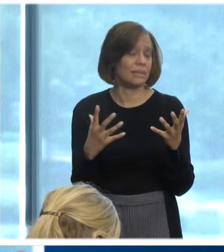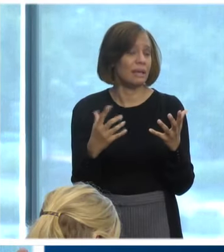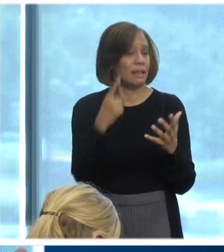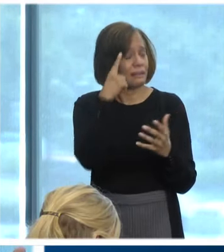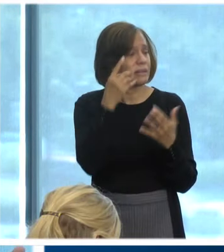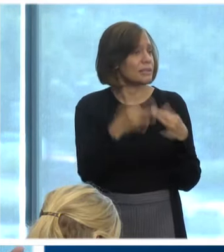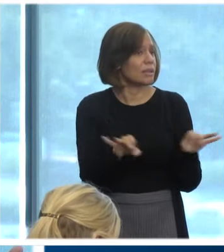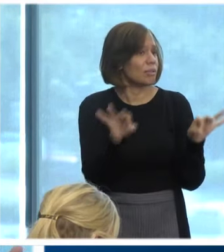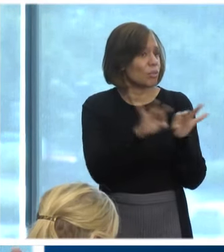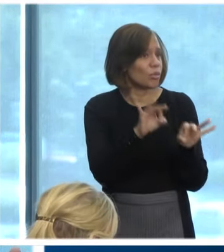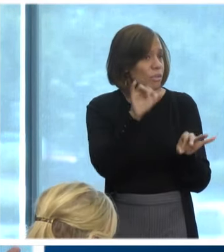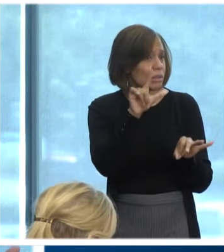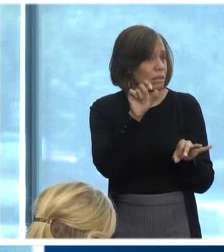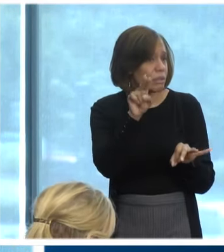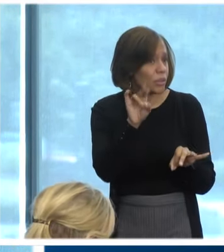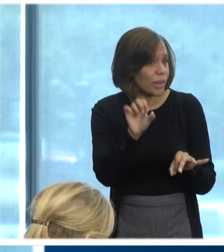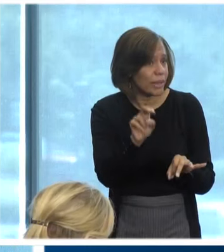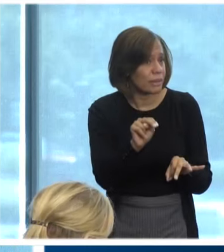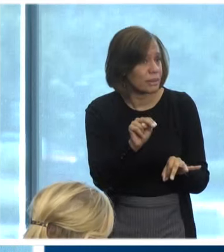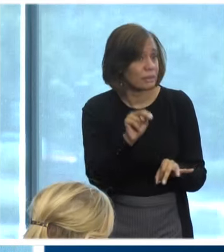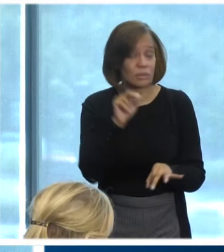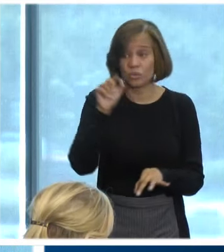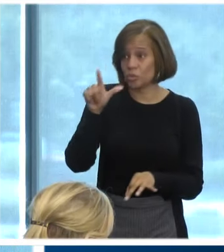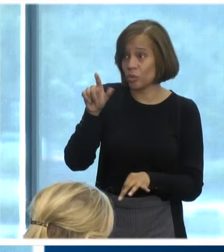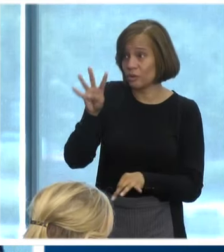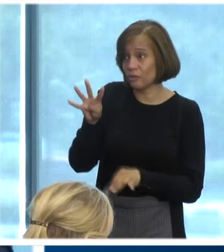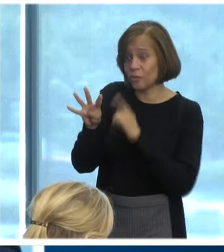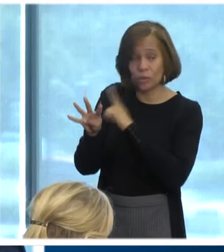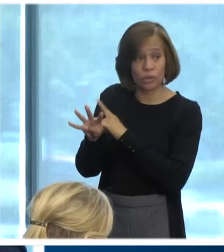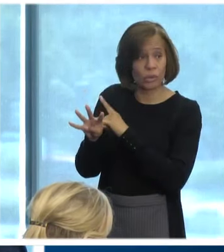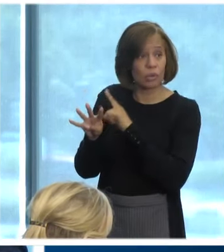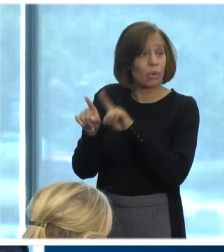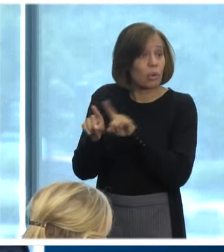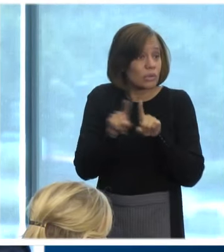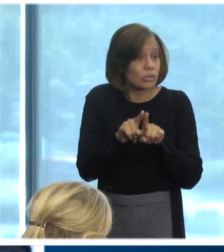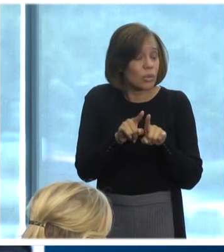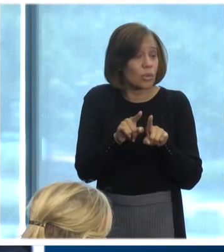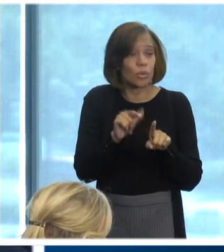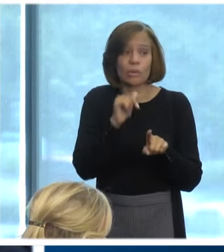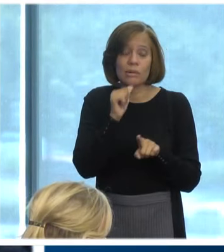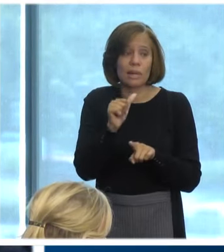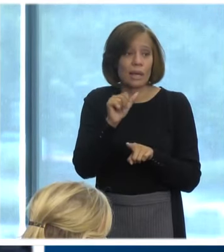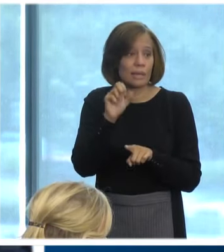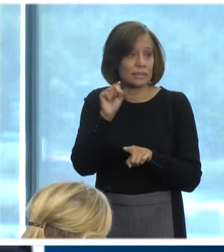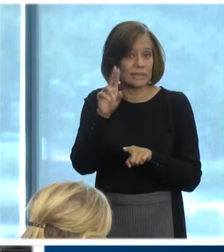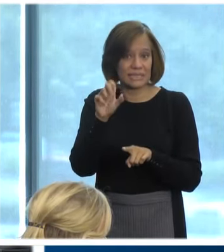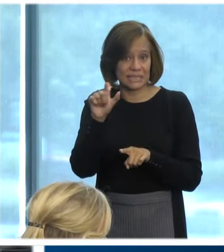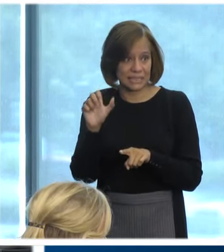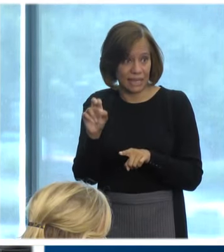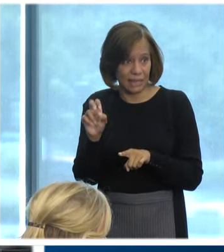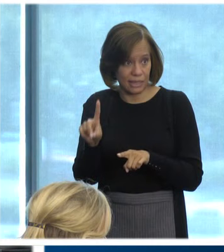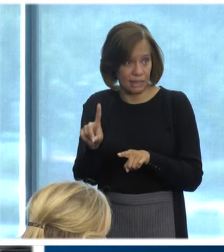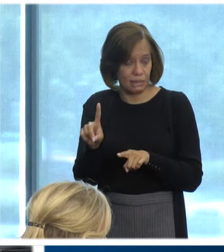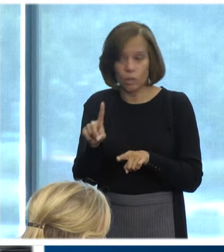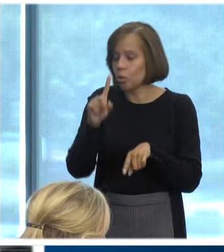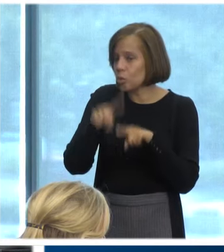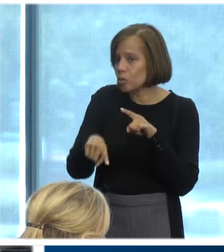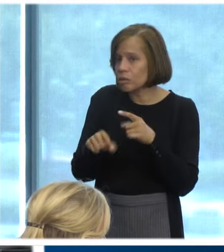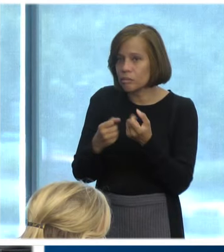important to remember, Luann, that 24 of these also were not sustained. So the alleged conduct could not be